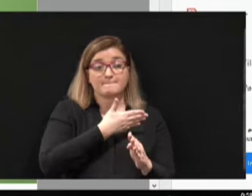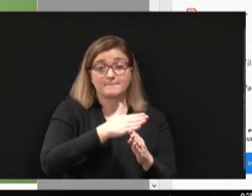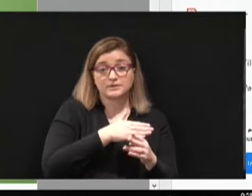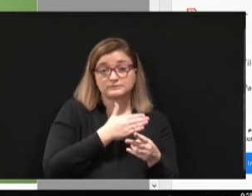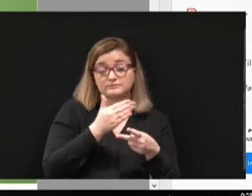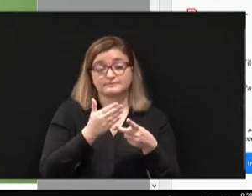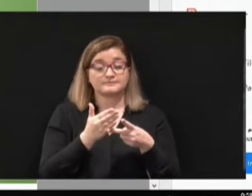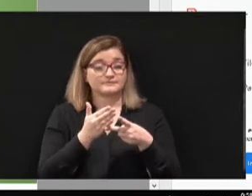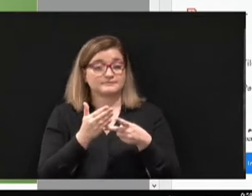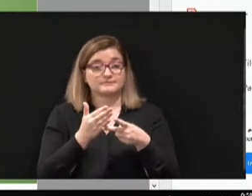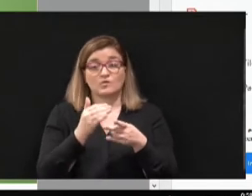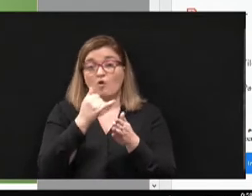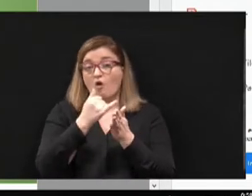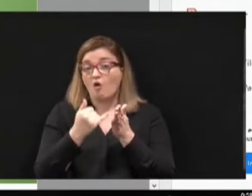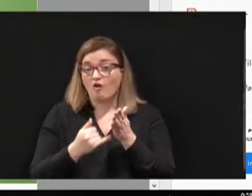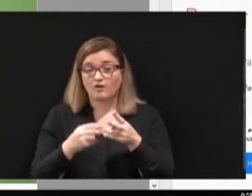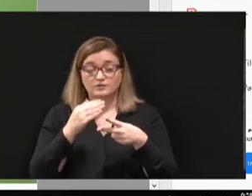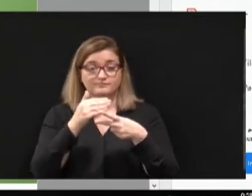in